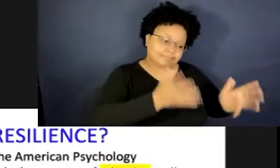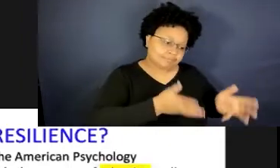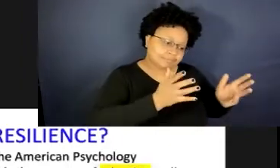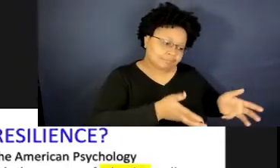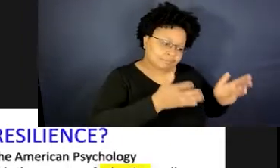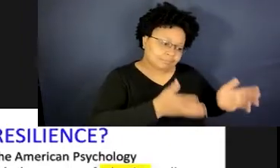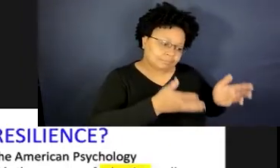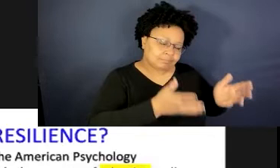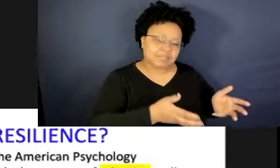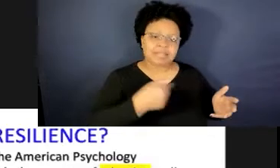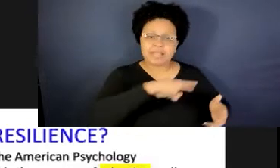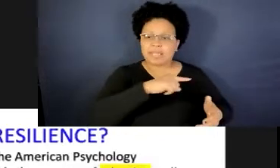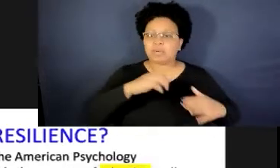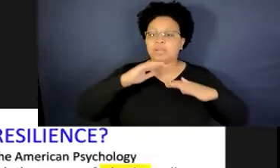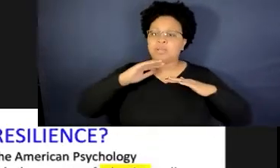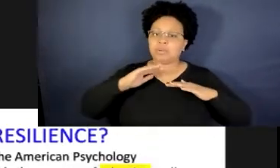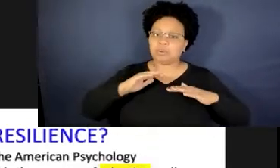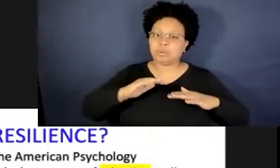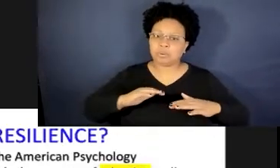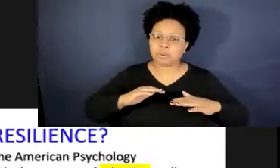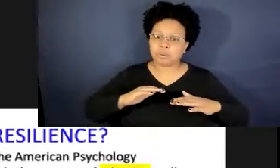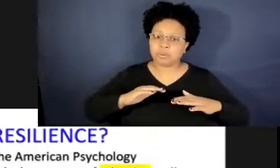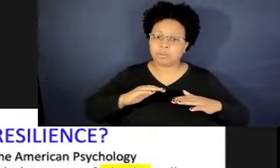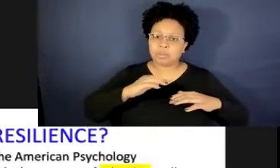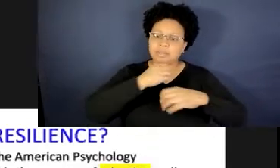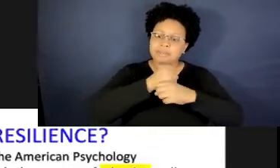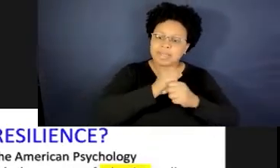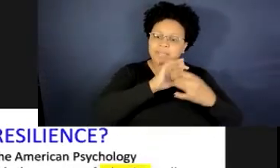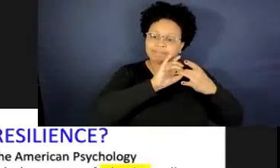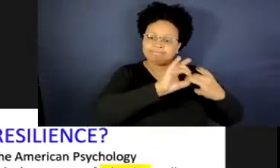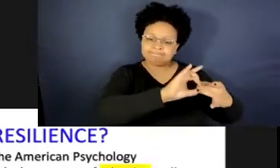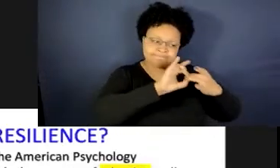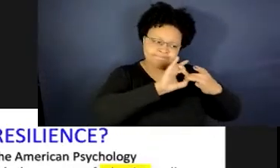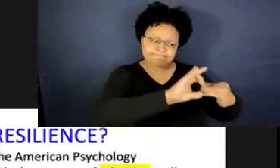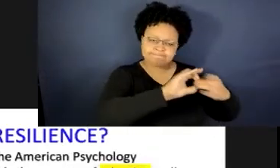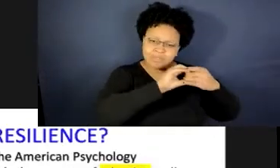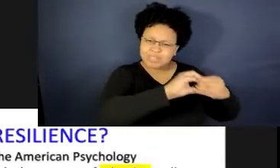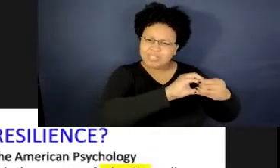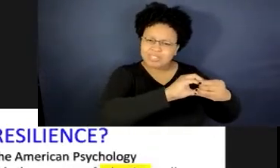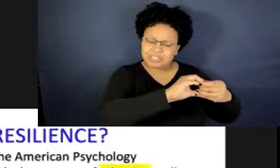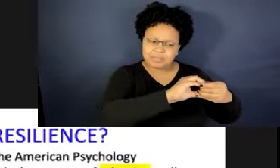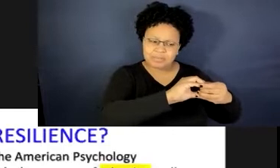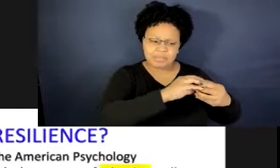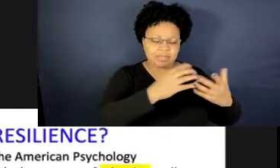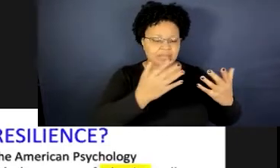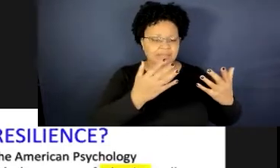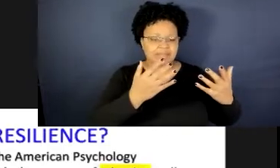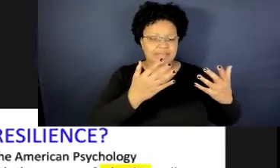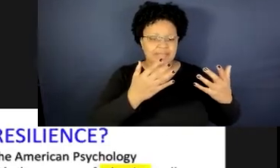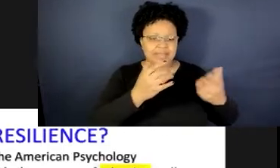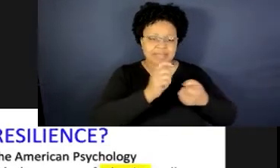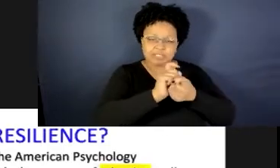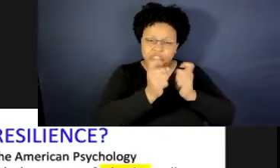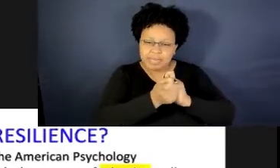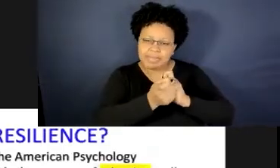things and build a relationship that Dr. Holt so eloquently talked about, it made a difference. And it